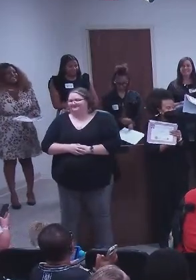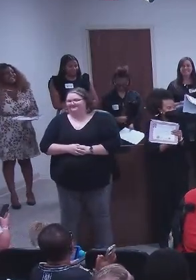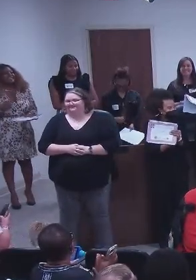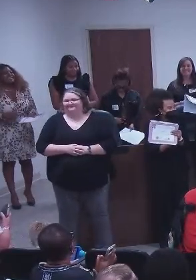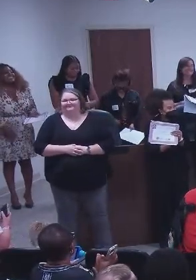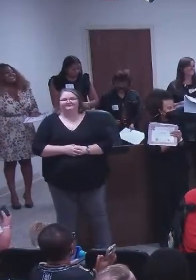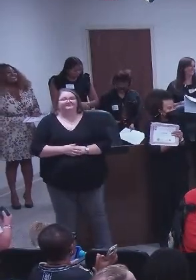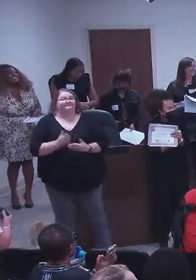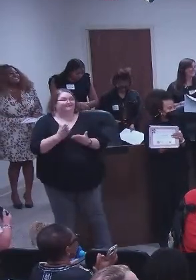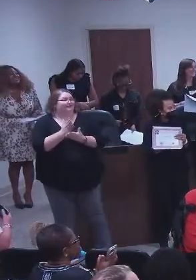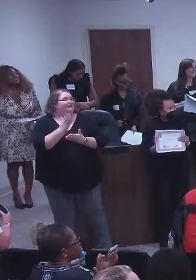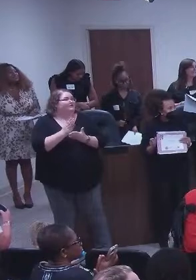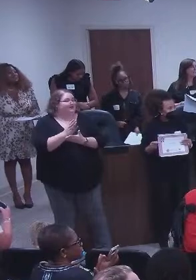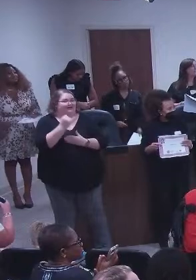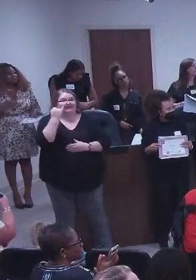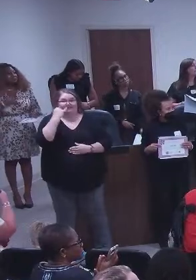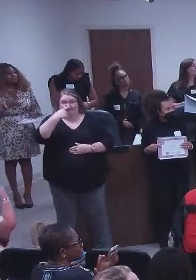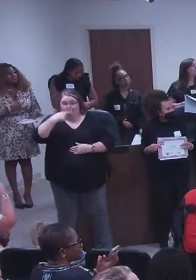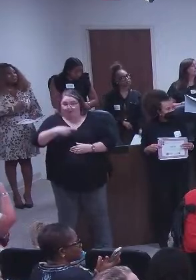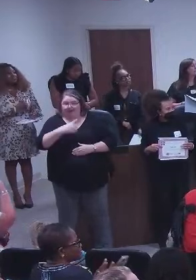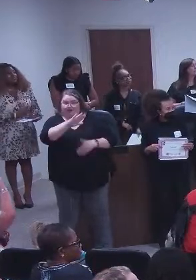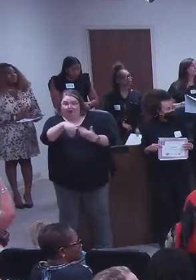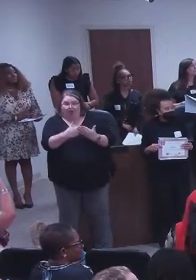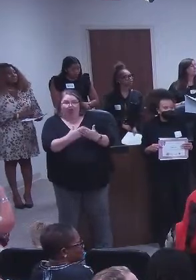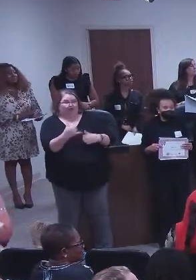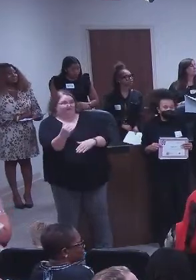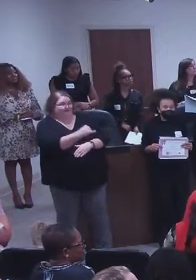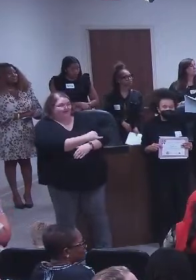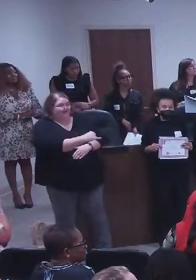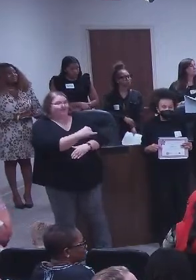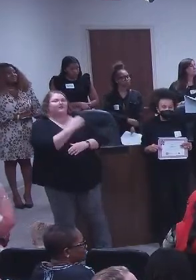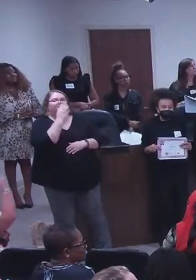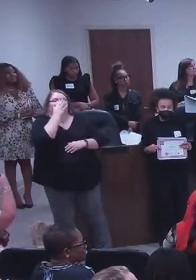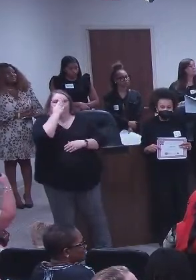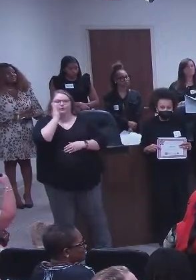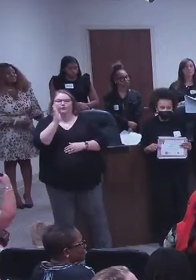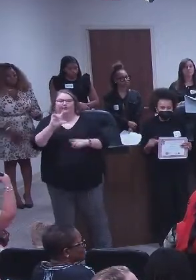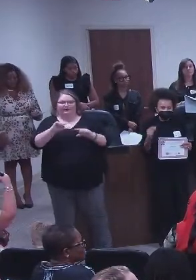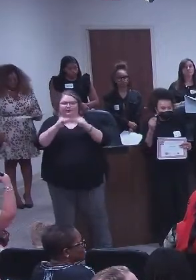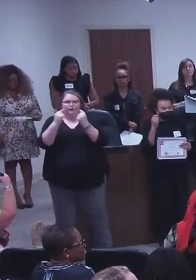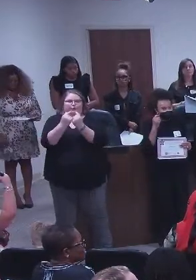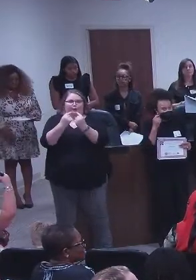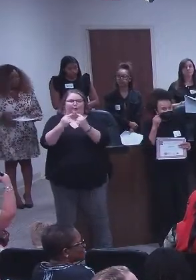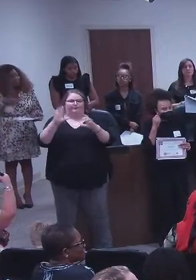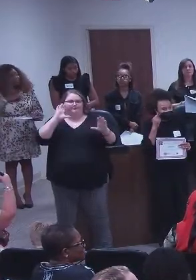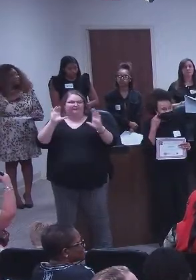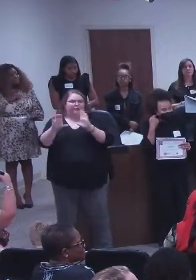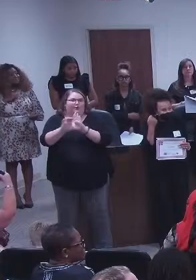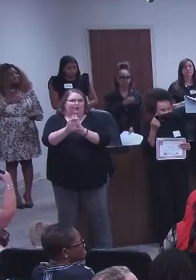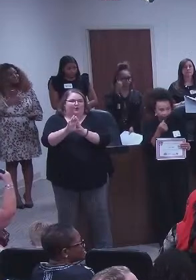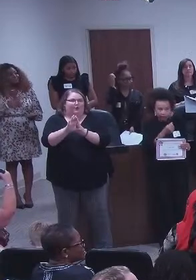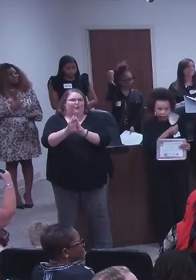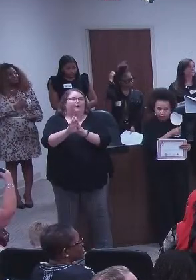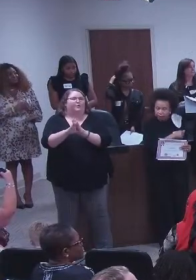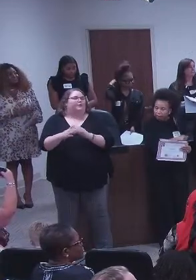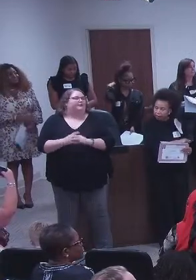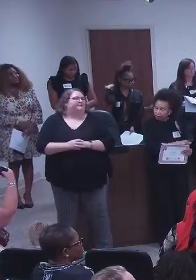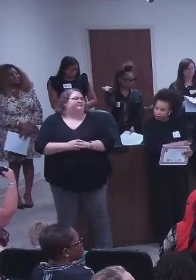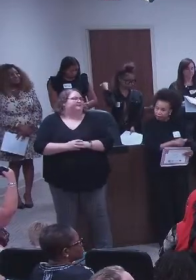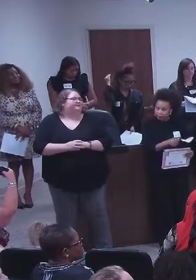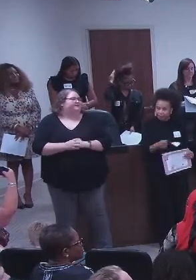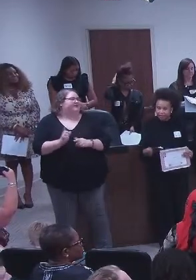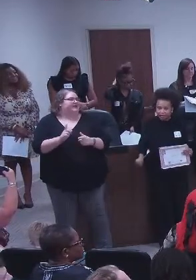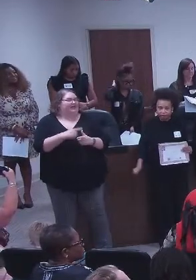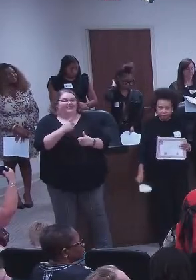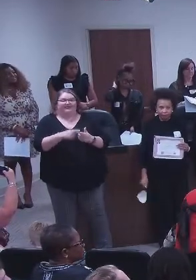All right, if we can all stay up here by the dais, we're going to take a group photo, I believe, one more time. And